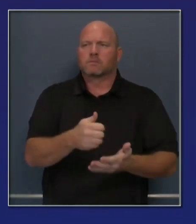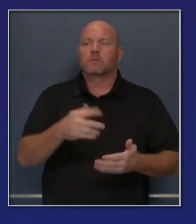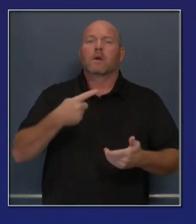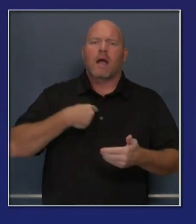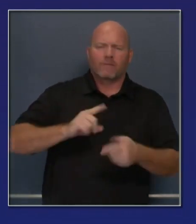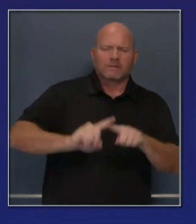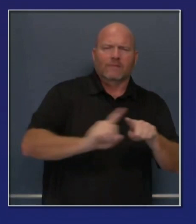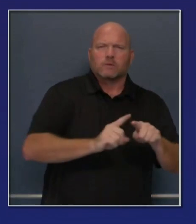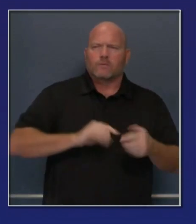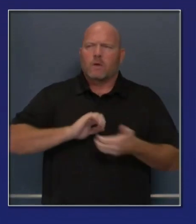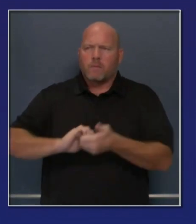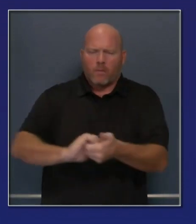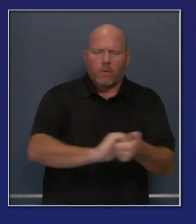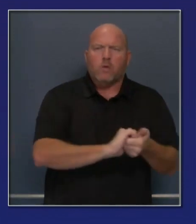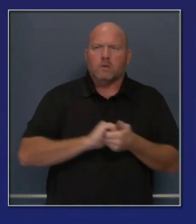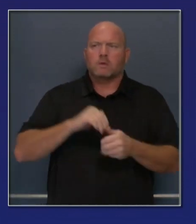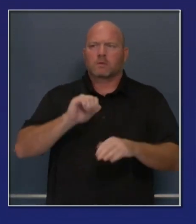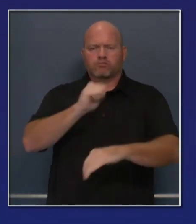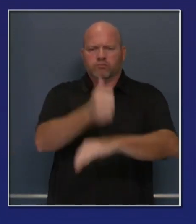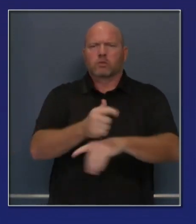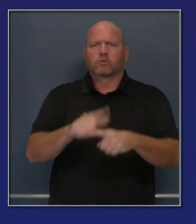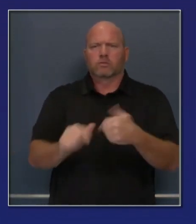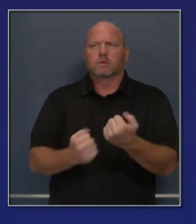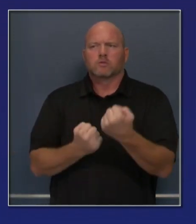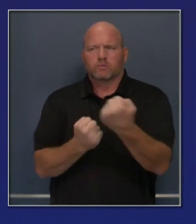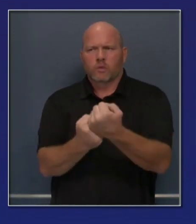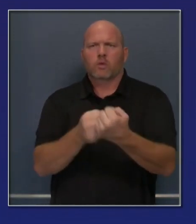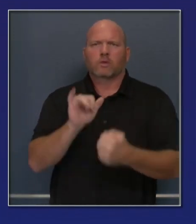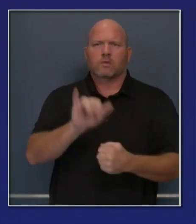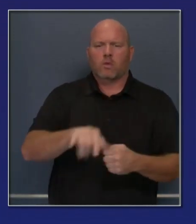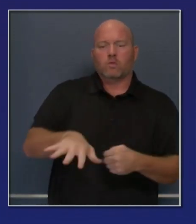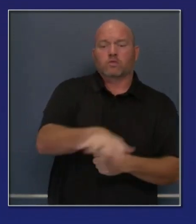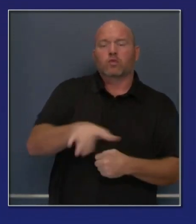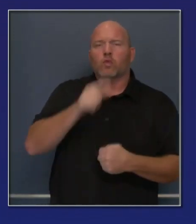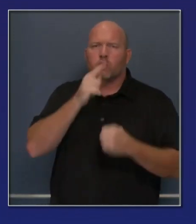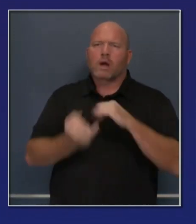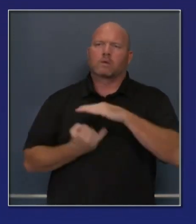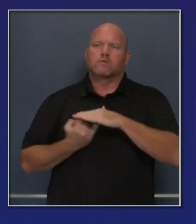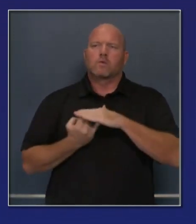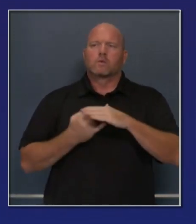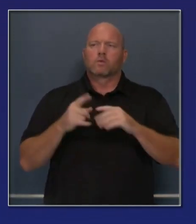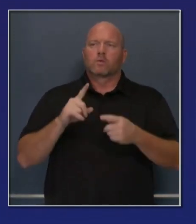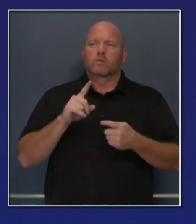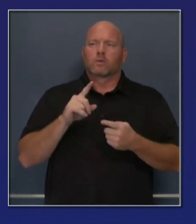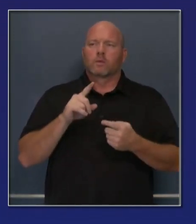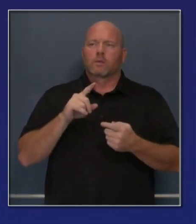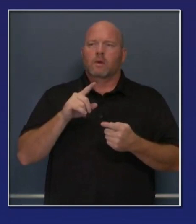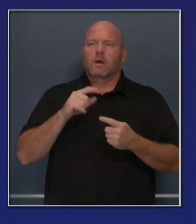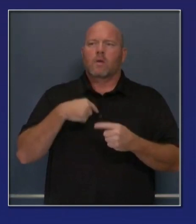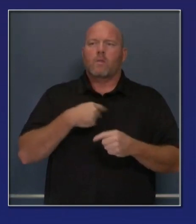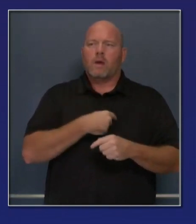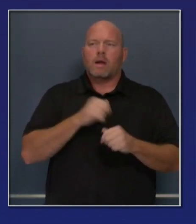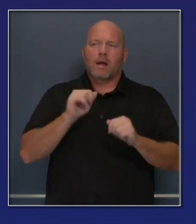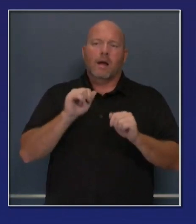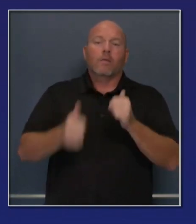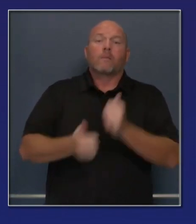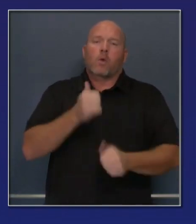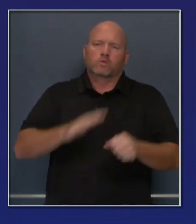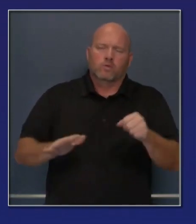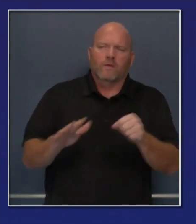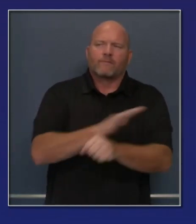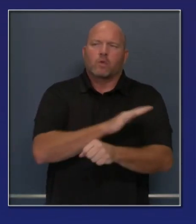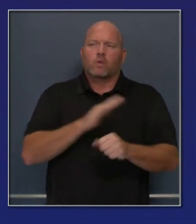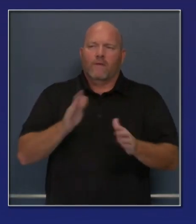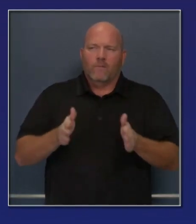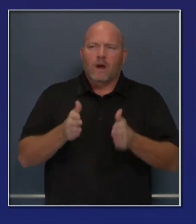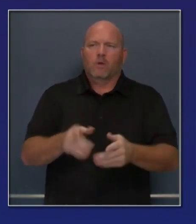into place in order to support those isolations to not just happen, but to happen in the most complete way so we box in the